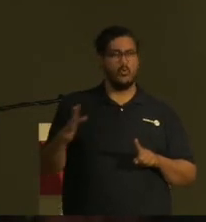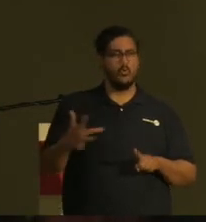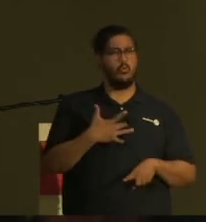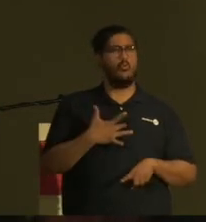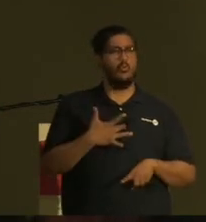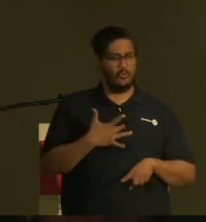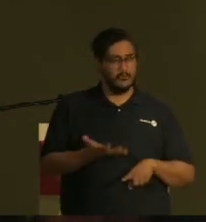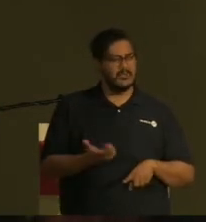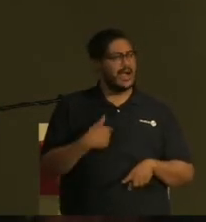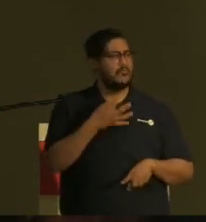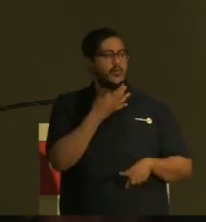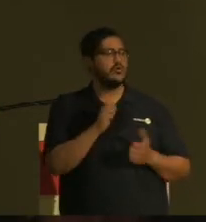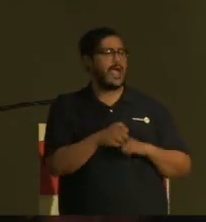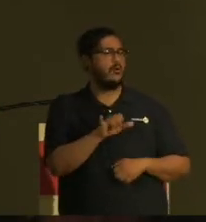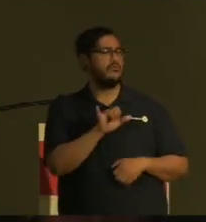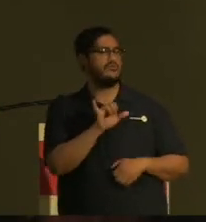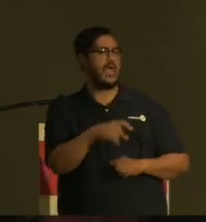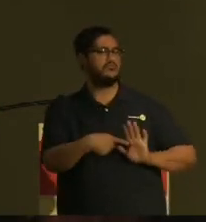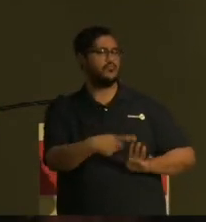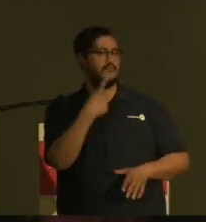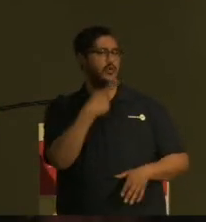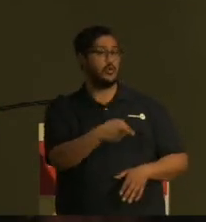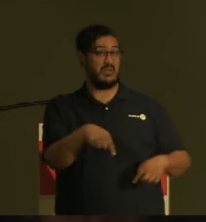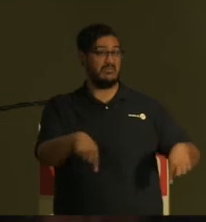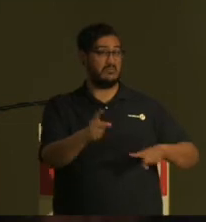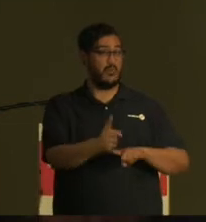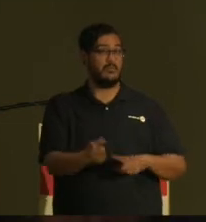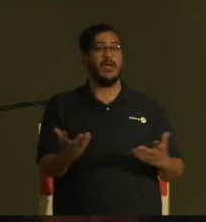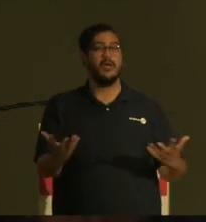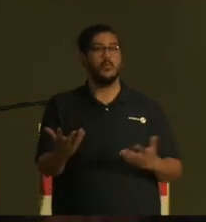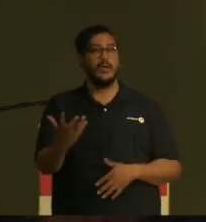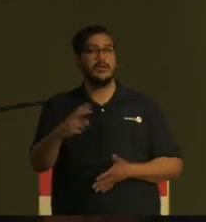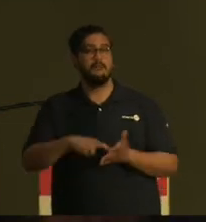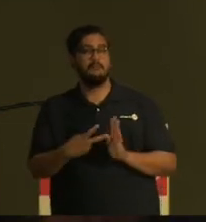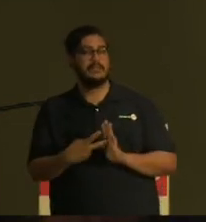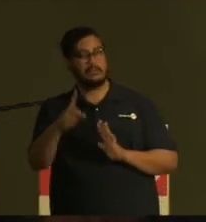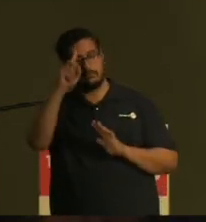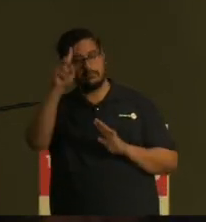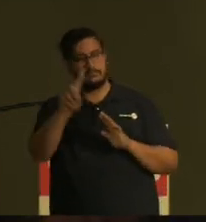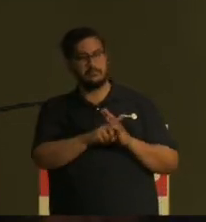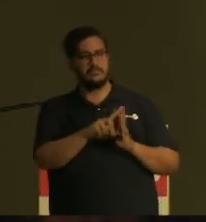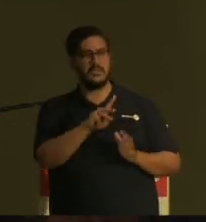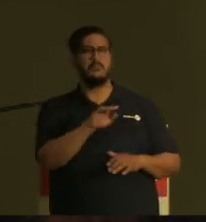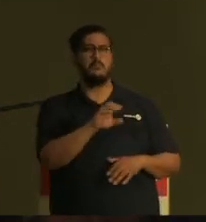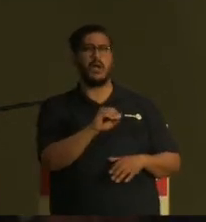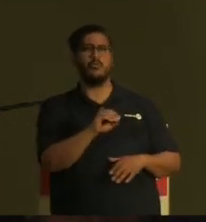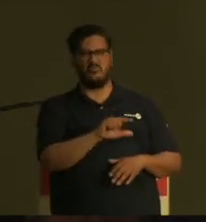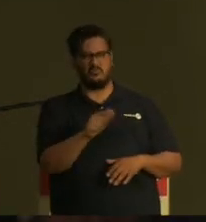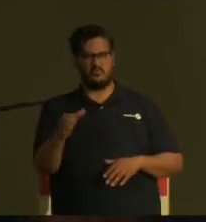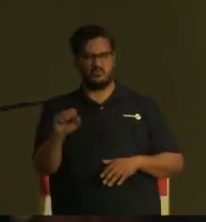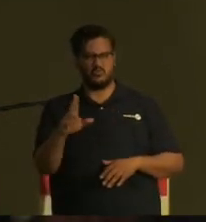I'm wondering how this resonates for you at this moment and what it brings to mind. And Mario, let me turn to